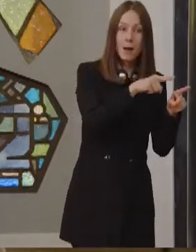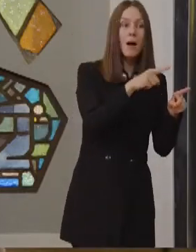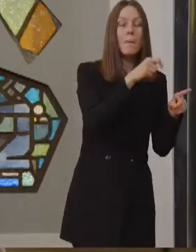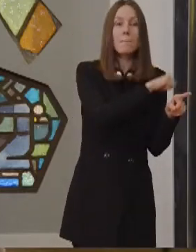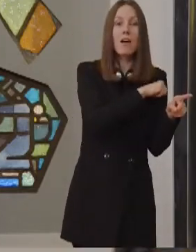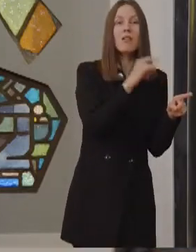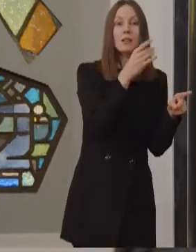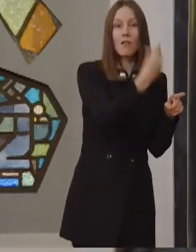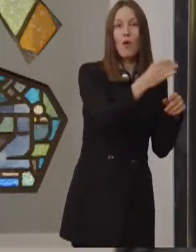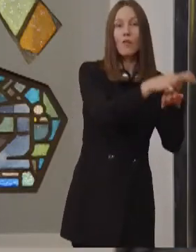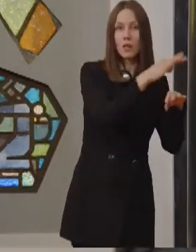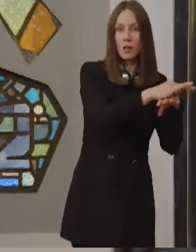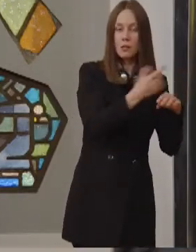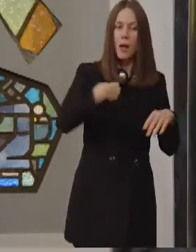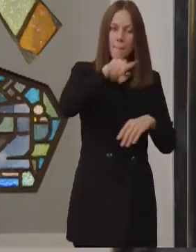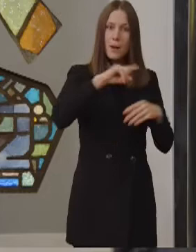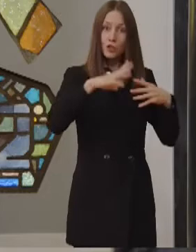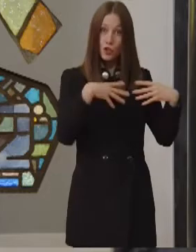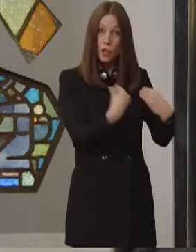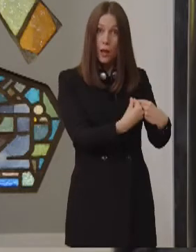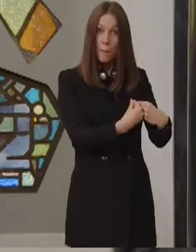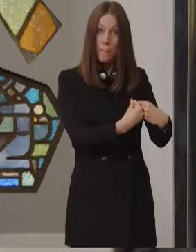Are we a family with my stepfather?